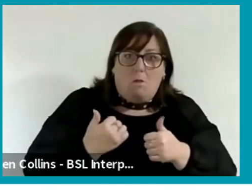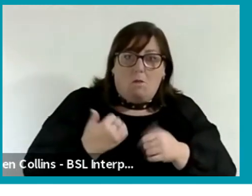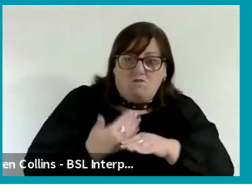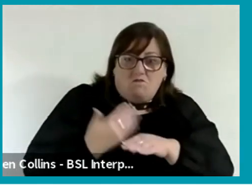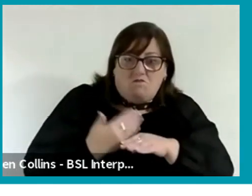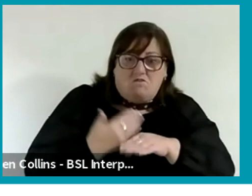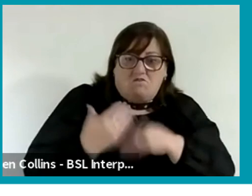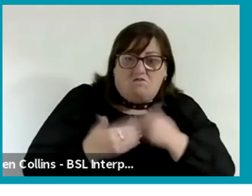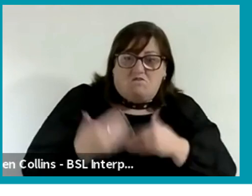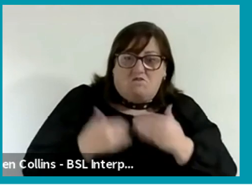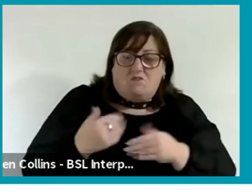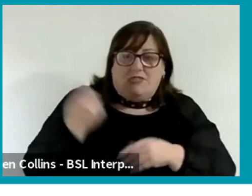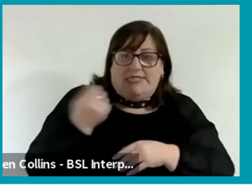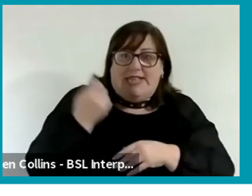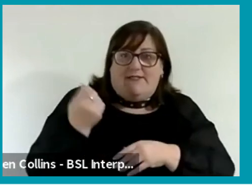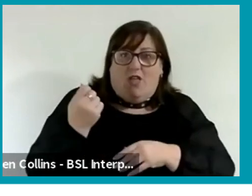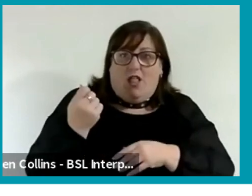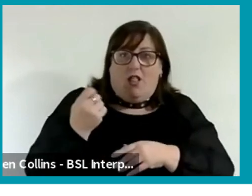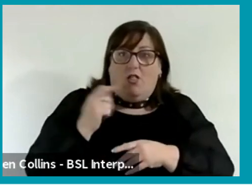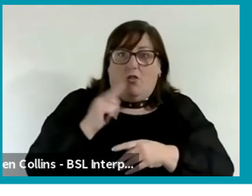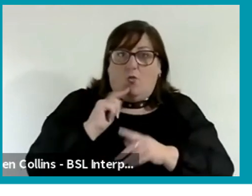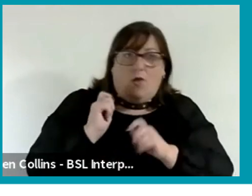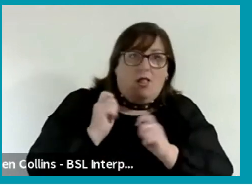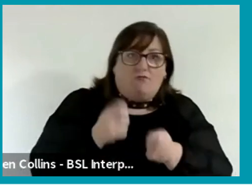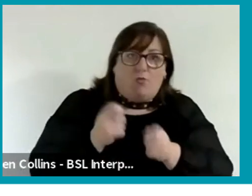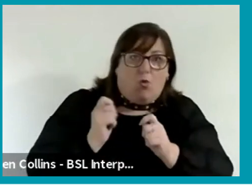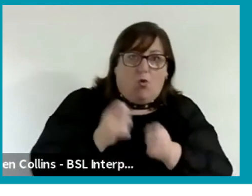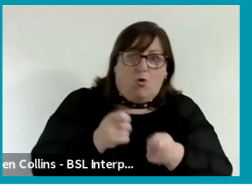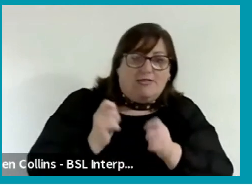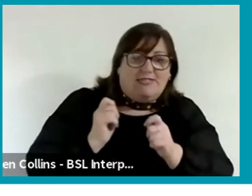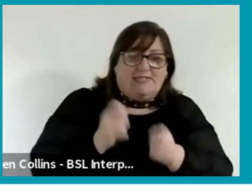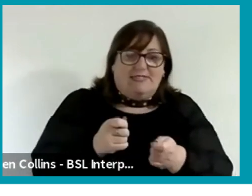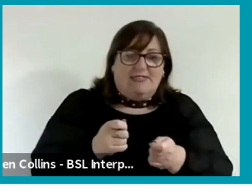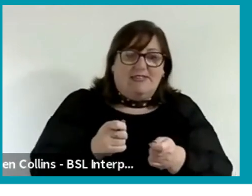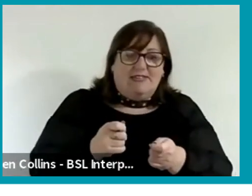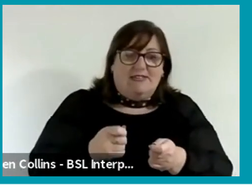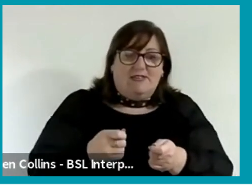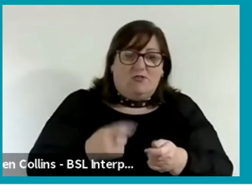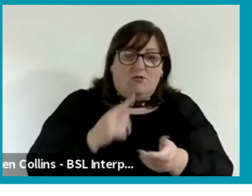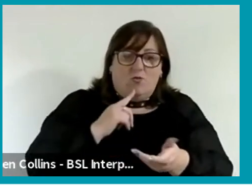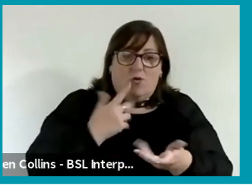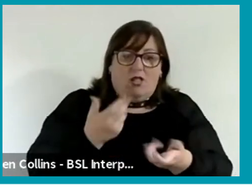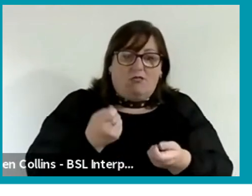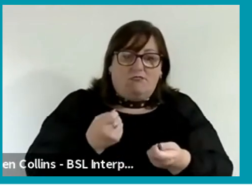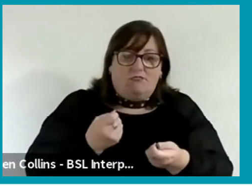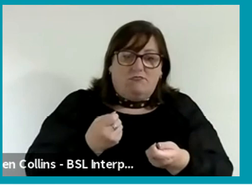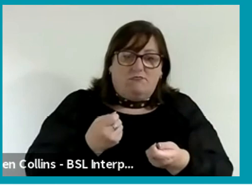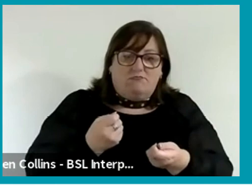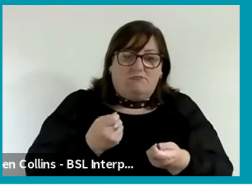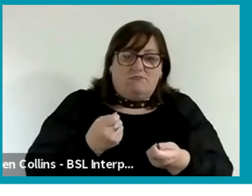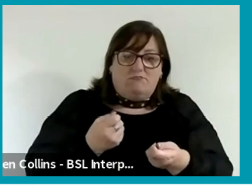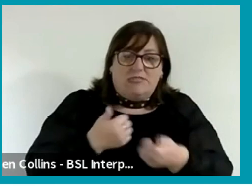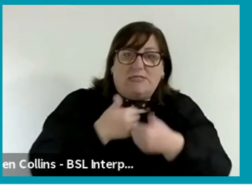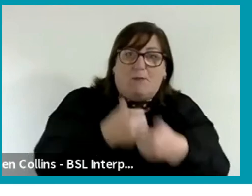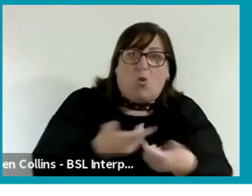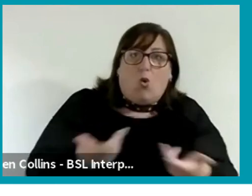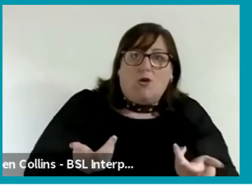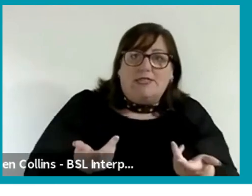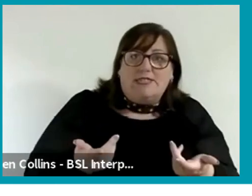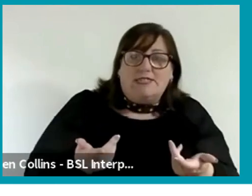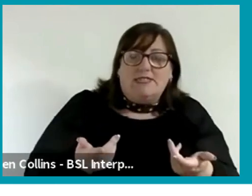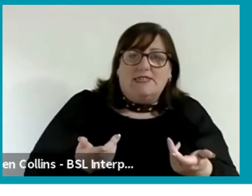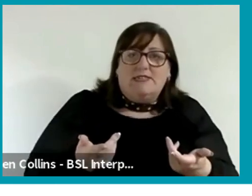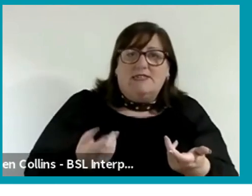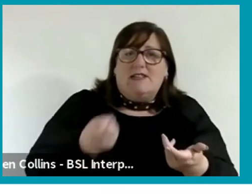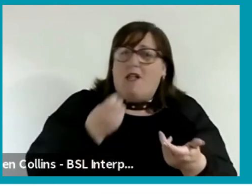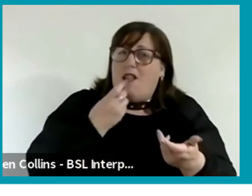successful, you get the rewards, the recognition, the support needed. And it's just an all-round lovely place